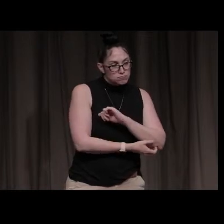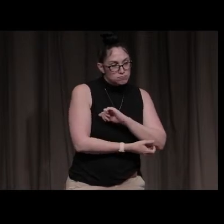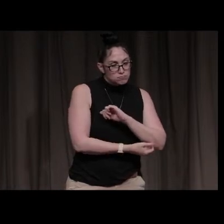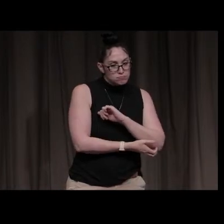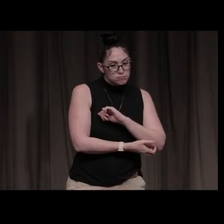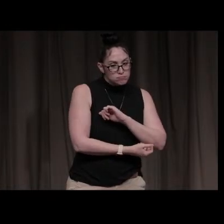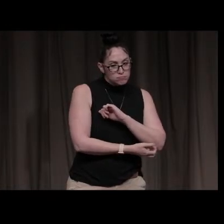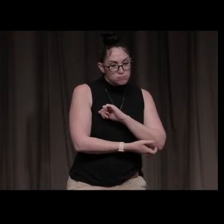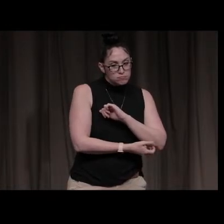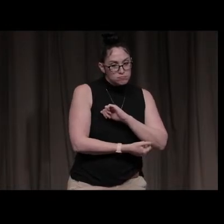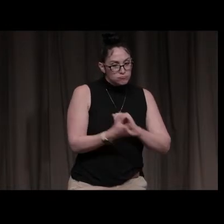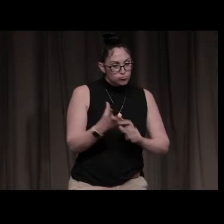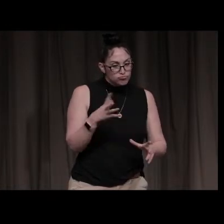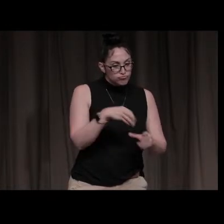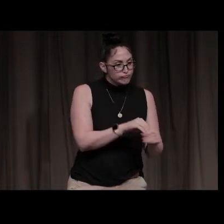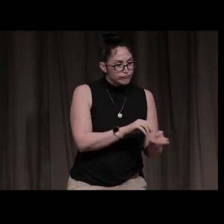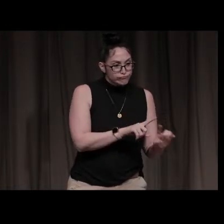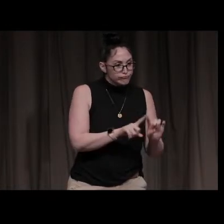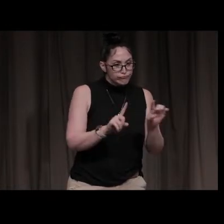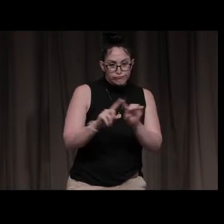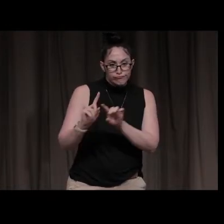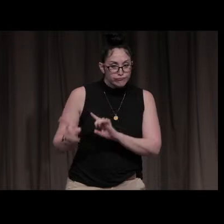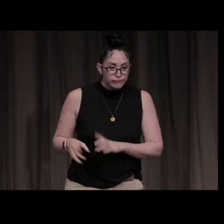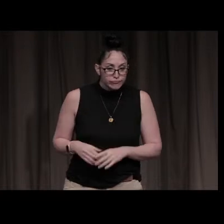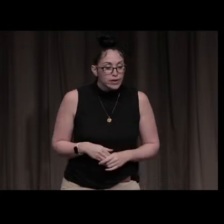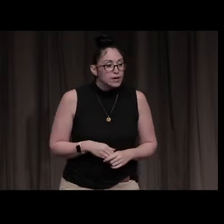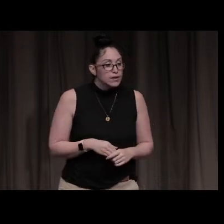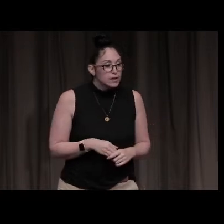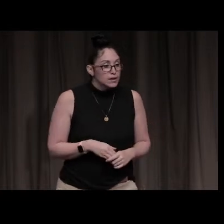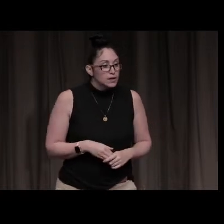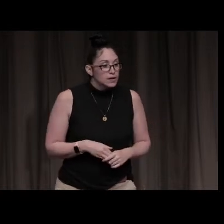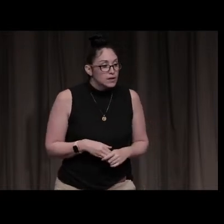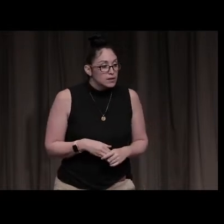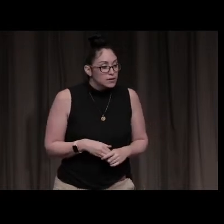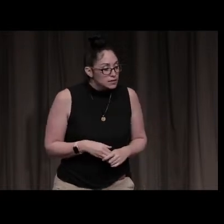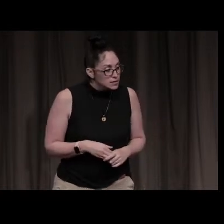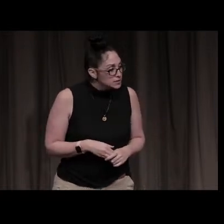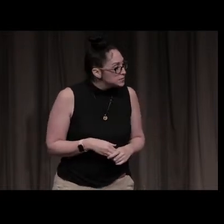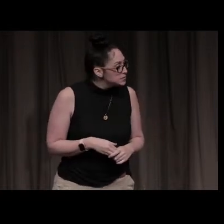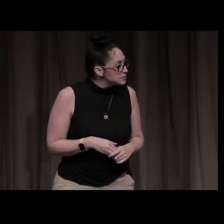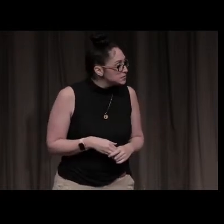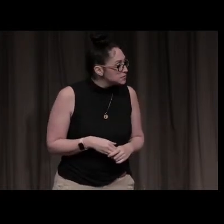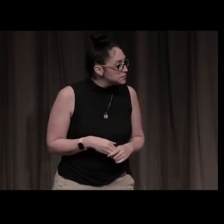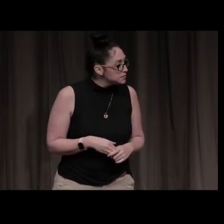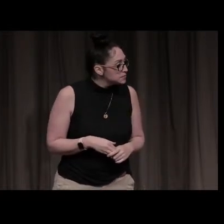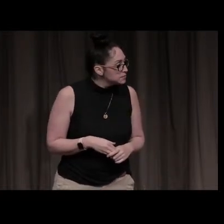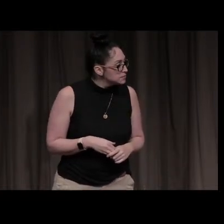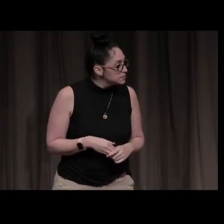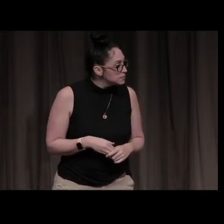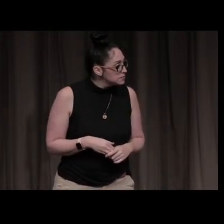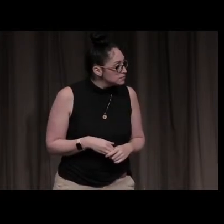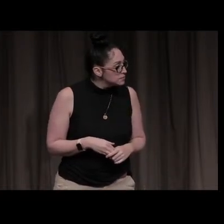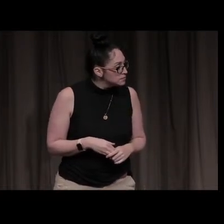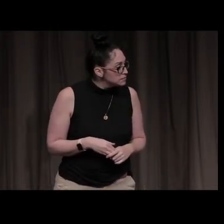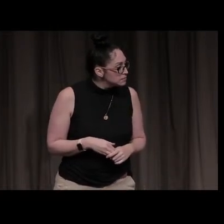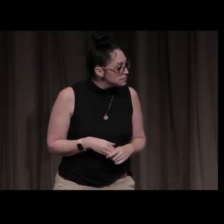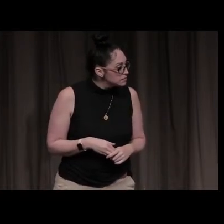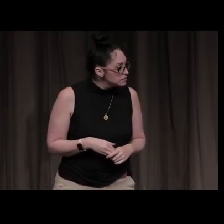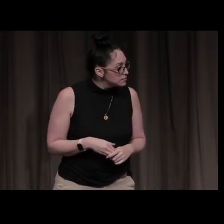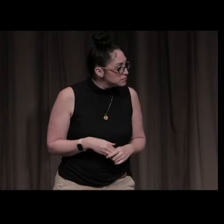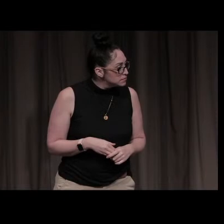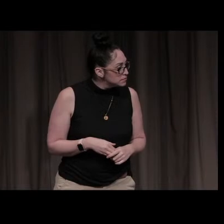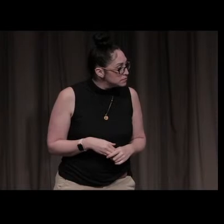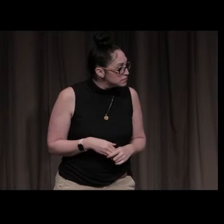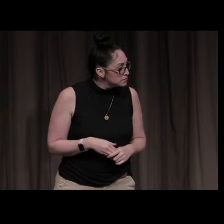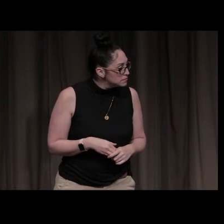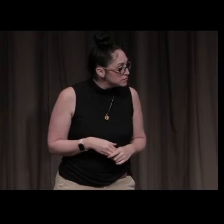and this is, diversity, equality, a lot of, how